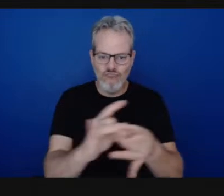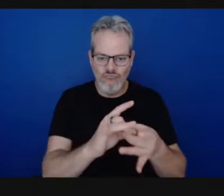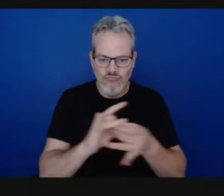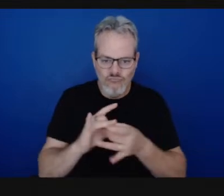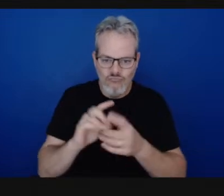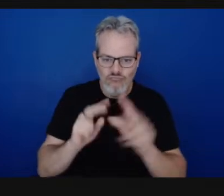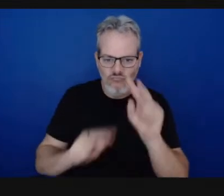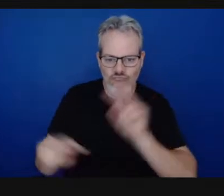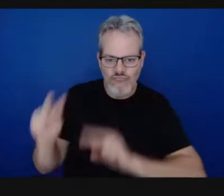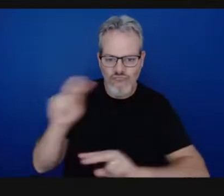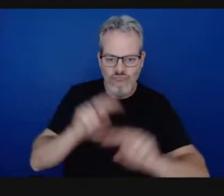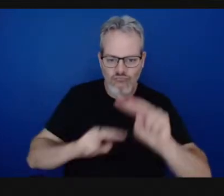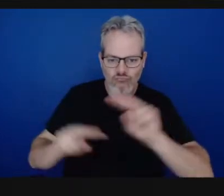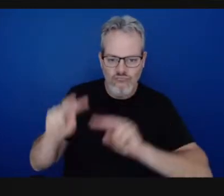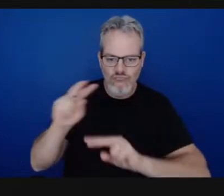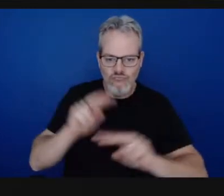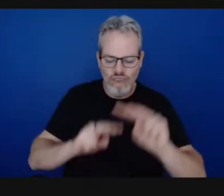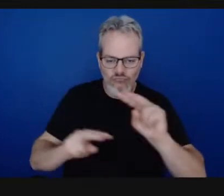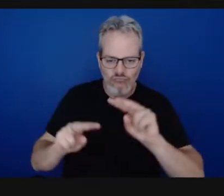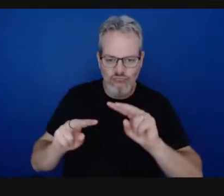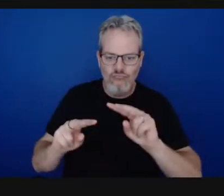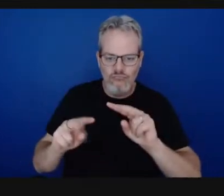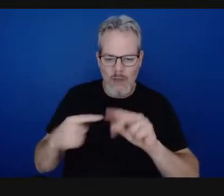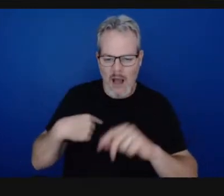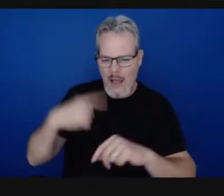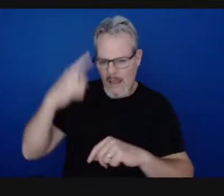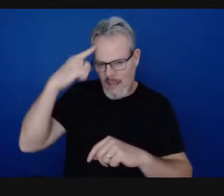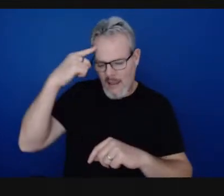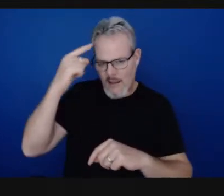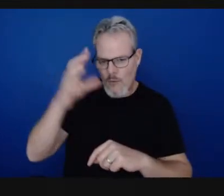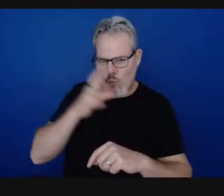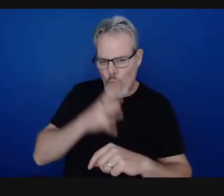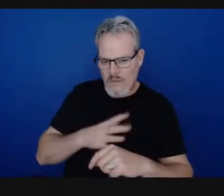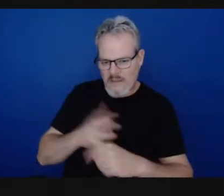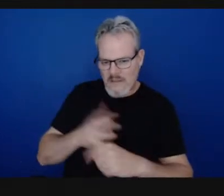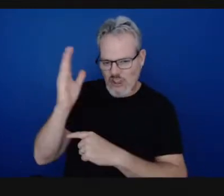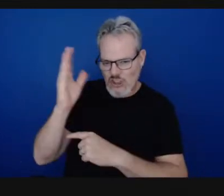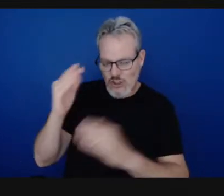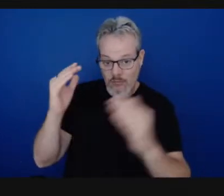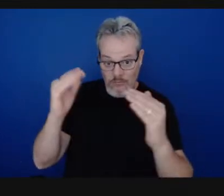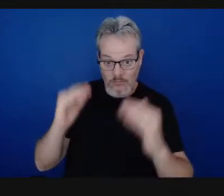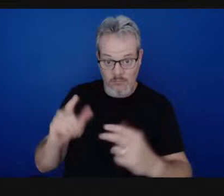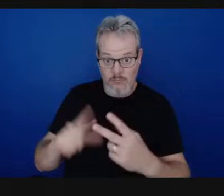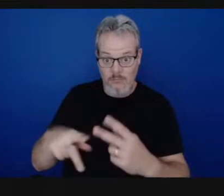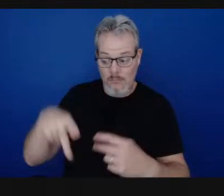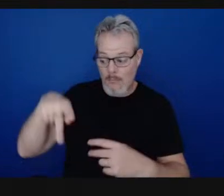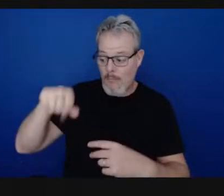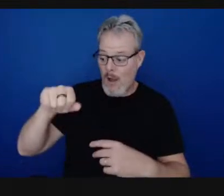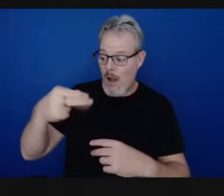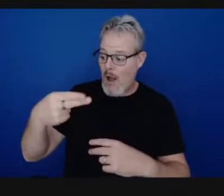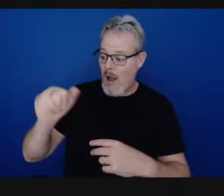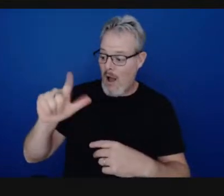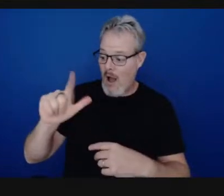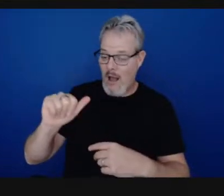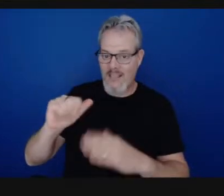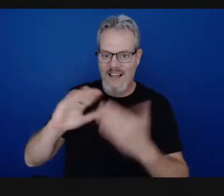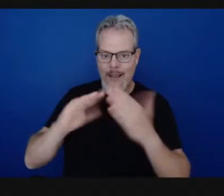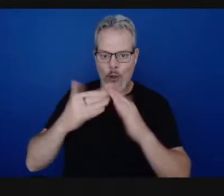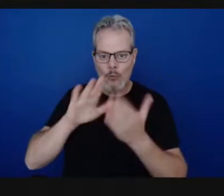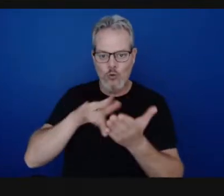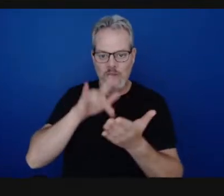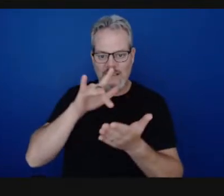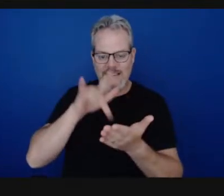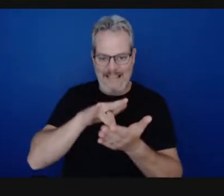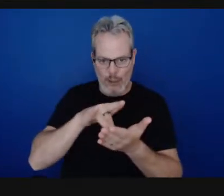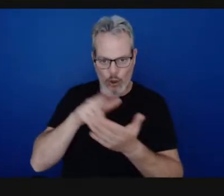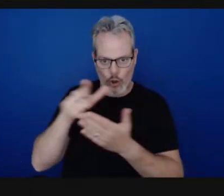is Kendra Lynn giving that talk. There is a talk in Pahala at the community center on Thursday the 18th,